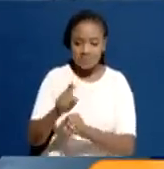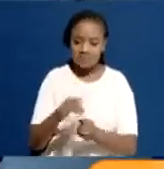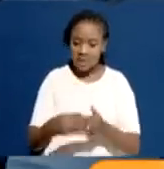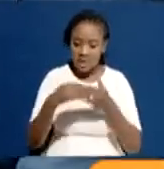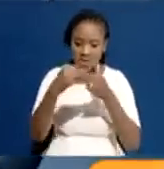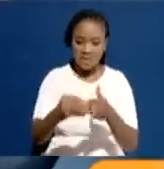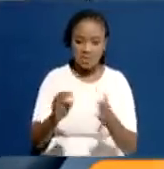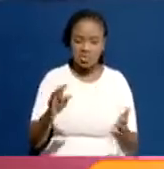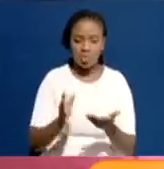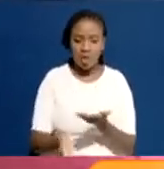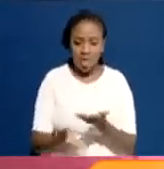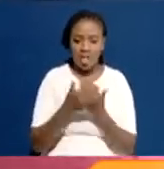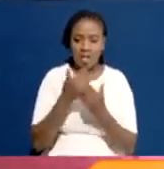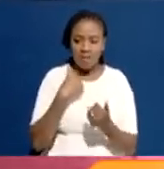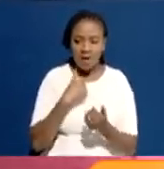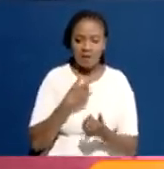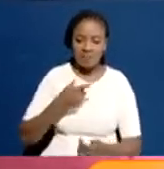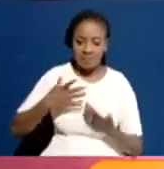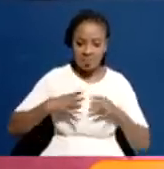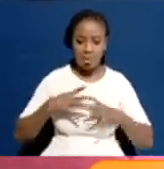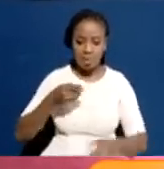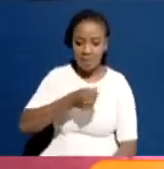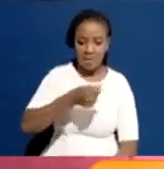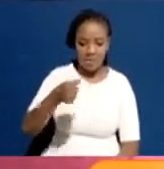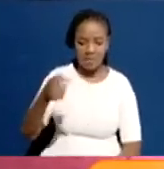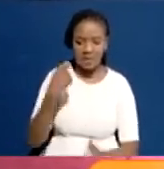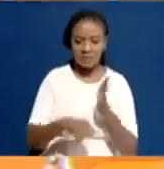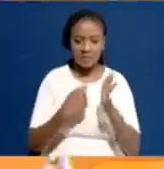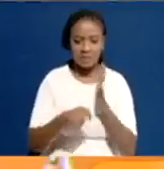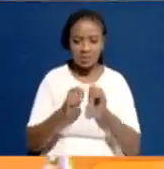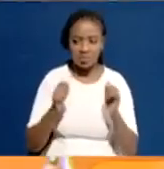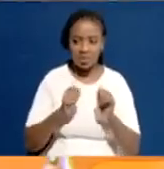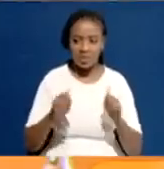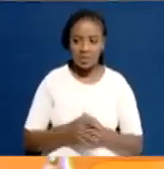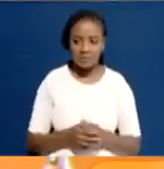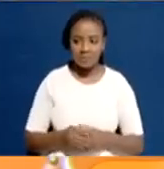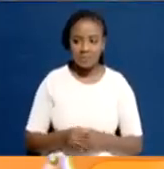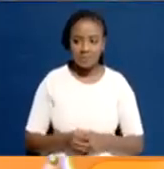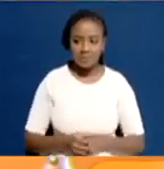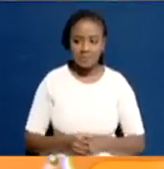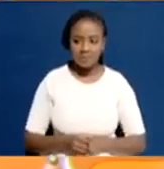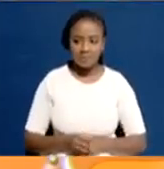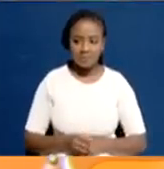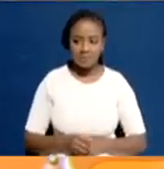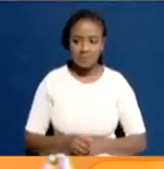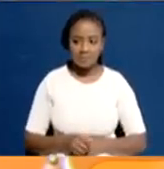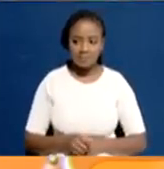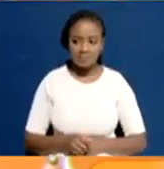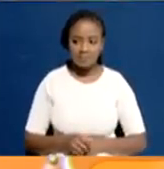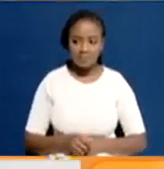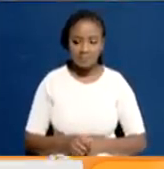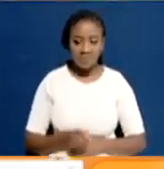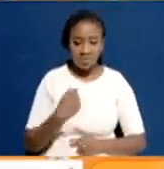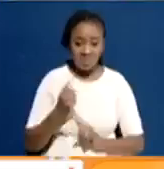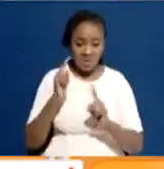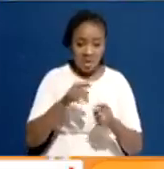front in instilling a culture of tax compliance among Kenyans. This exercise is not a mere dramatization or